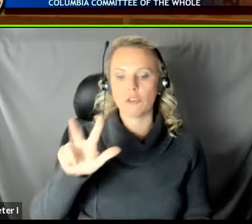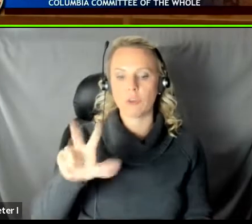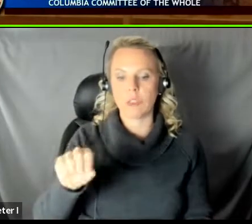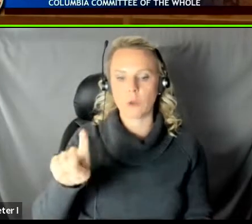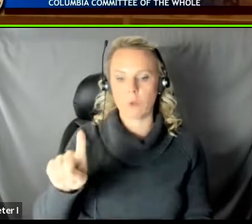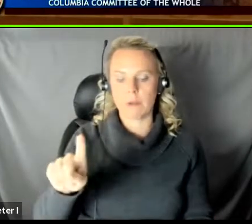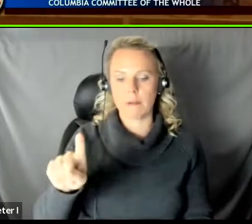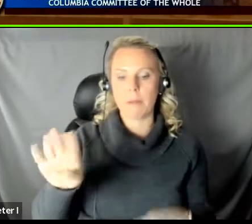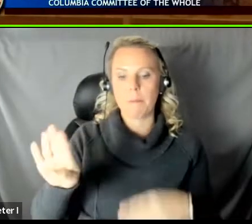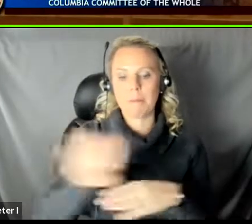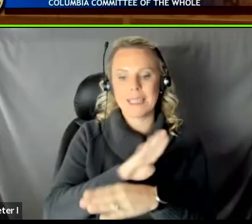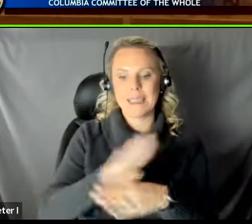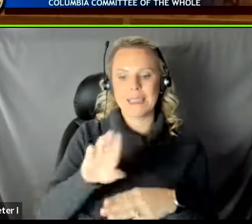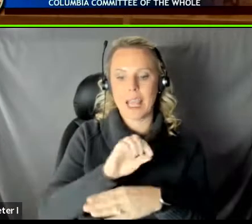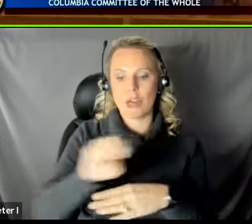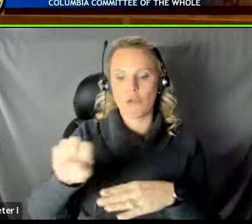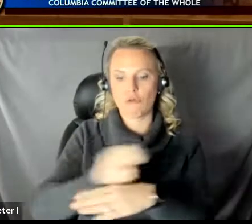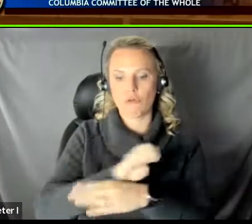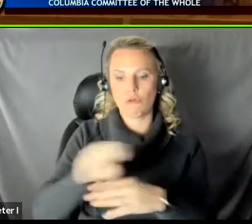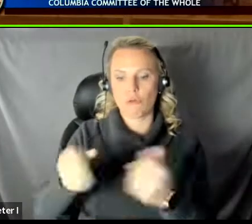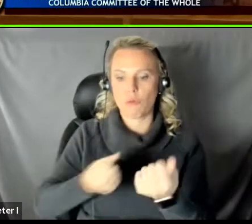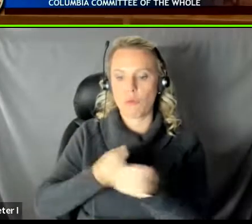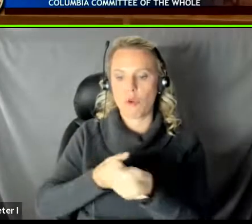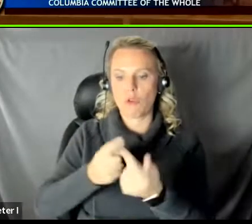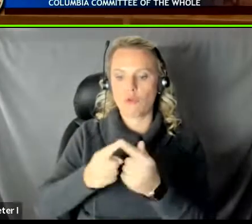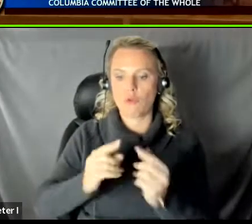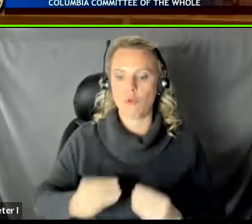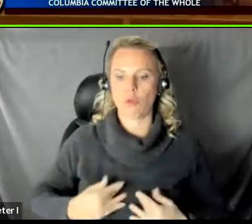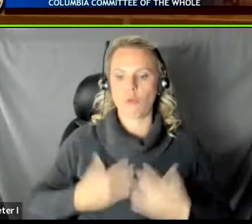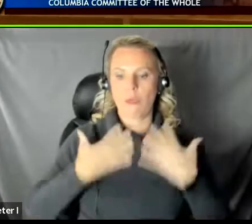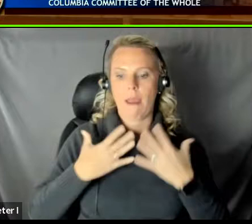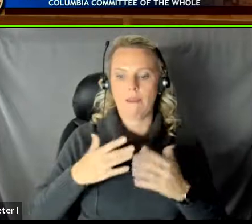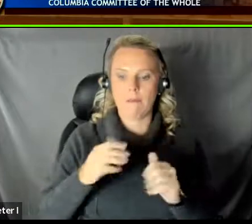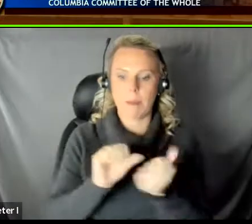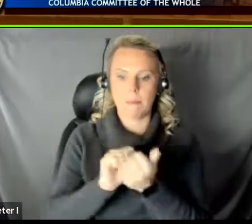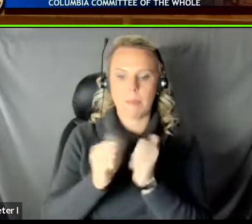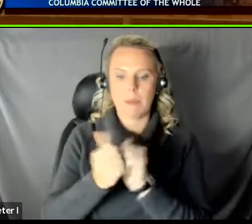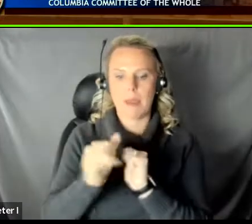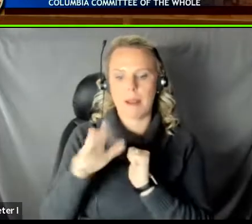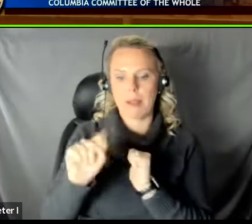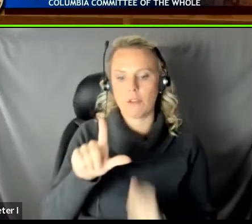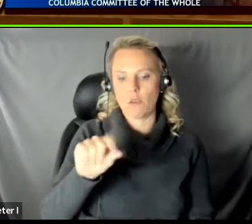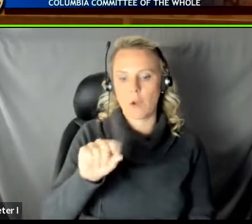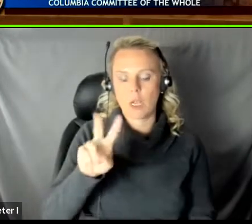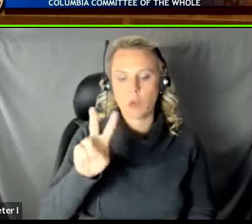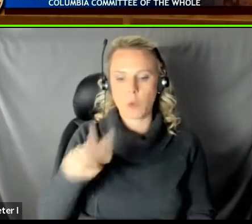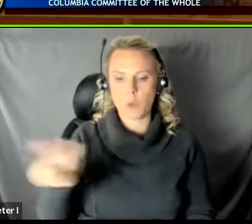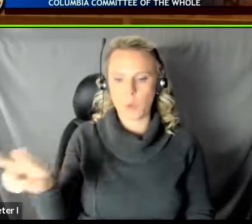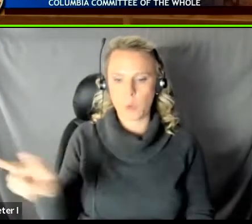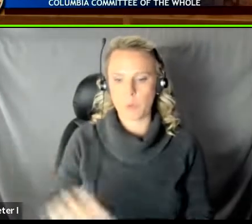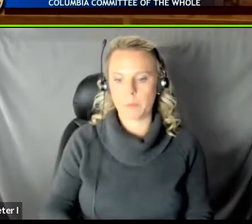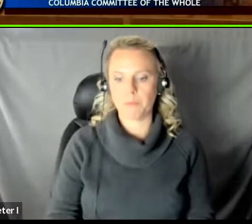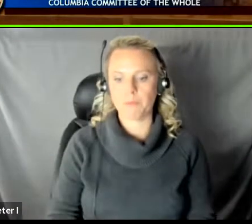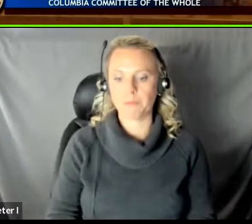24-301, Business and Entrepreneurship Support to Thrive Amendment Act of 2022.